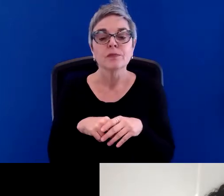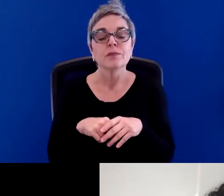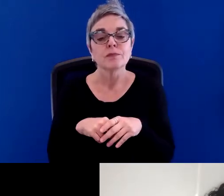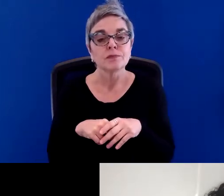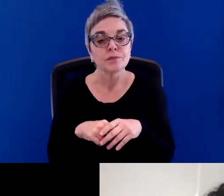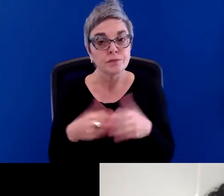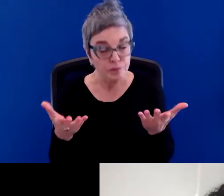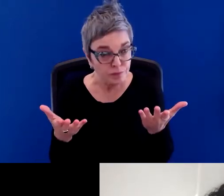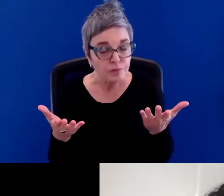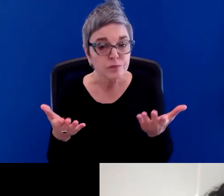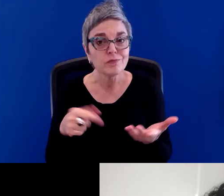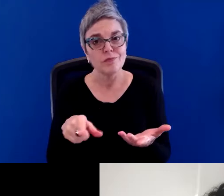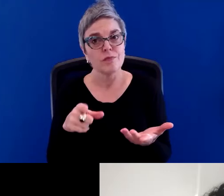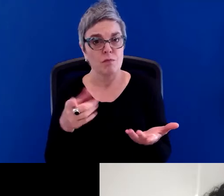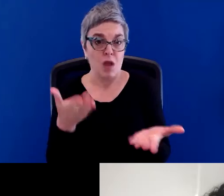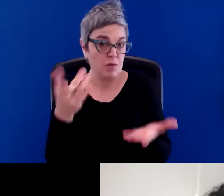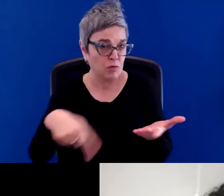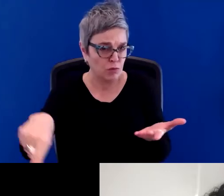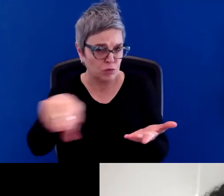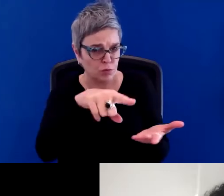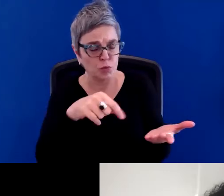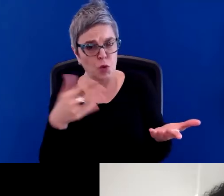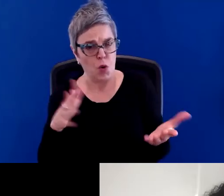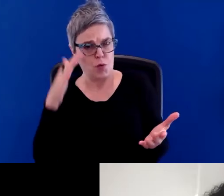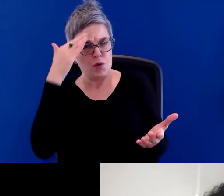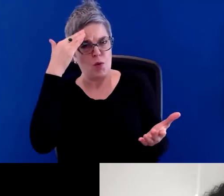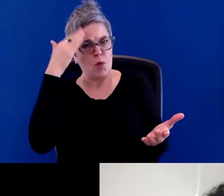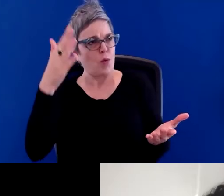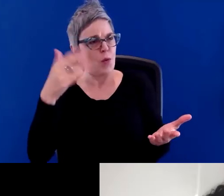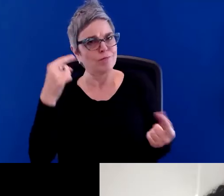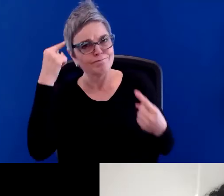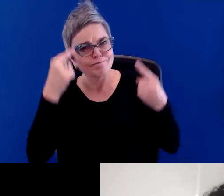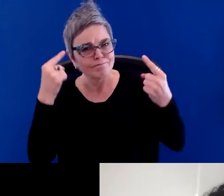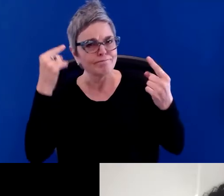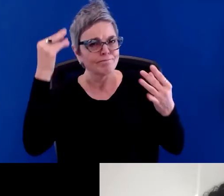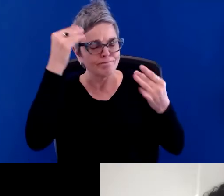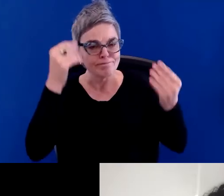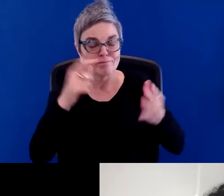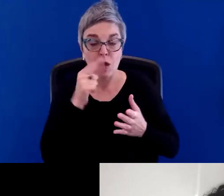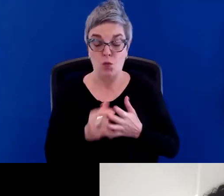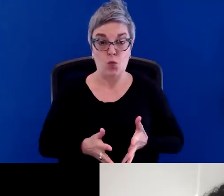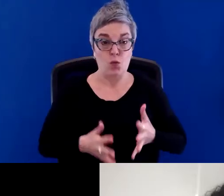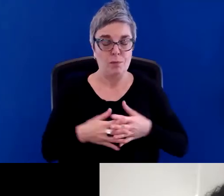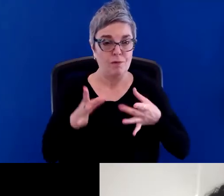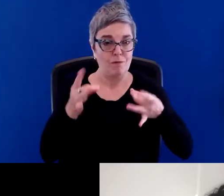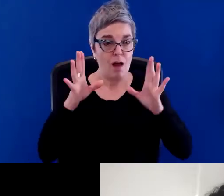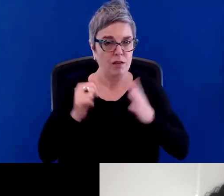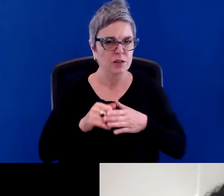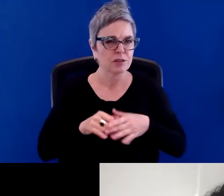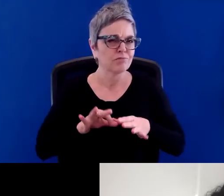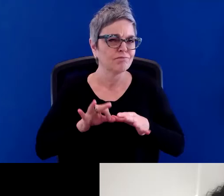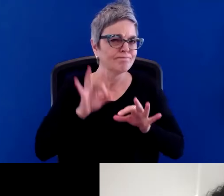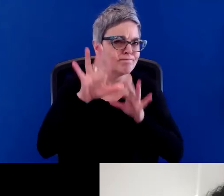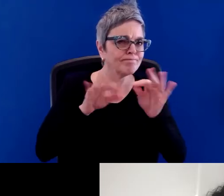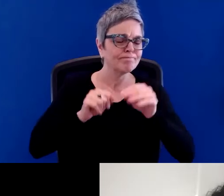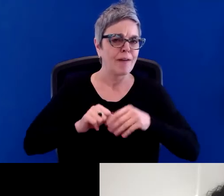violences, reproductive justice organizations and activists have become very present in recent years. And you could